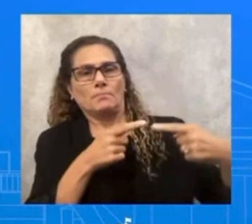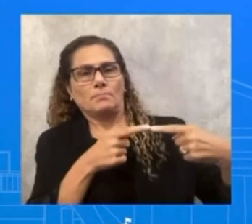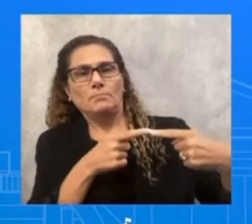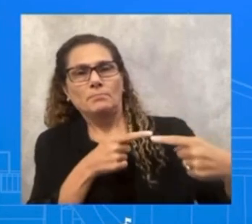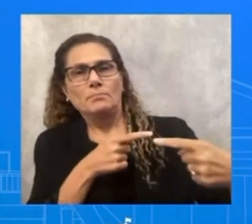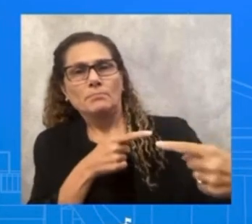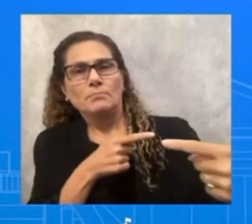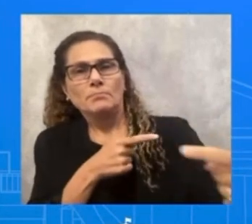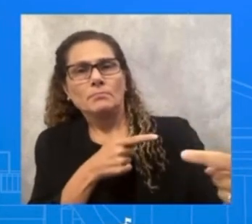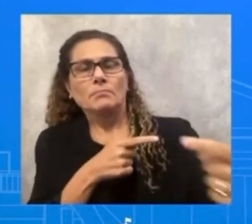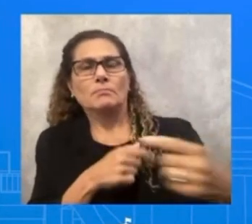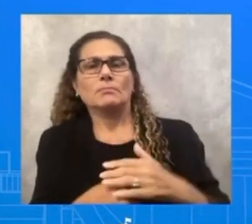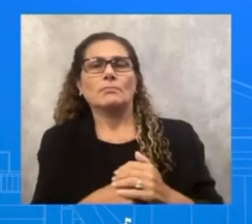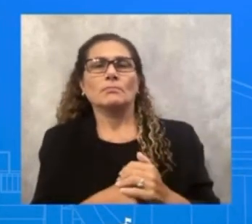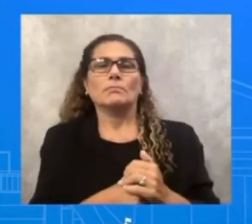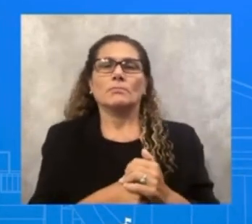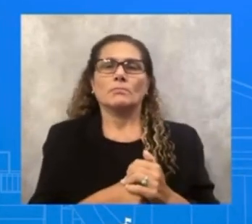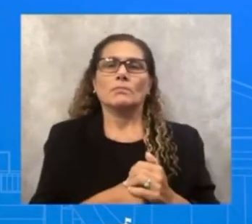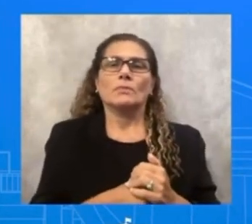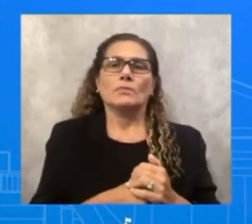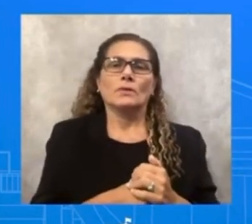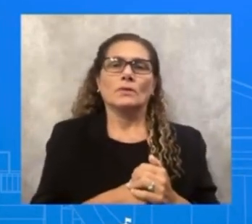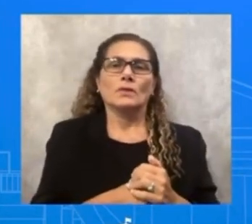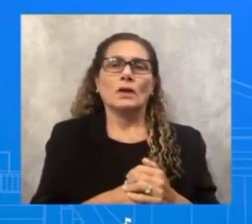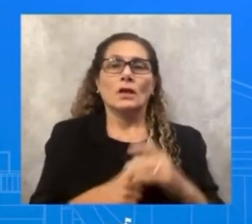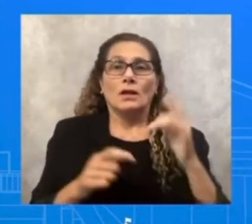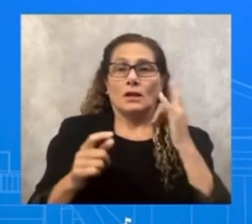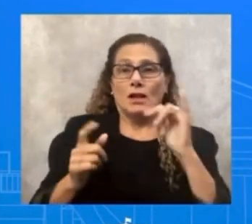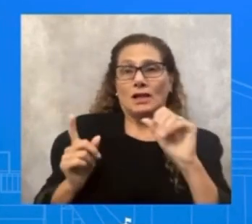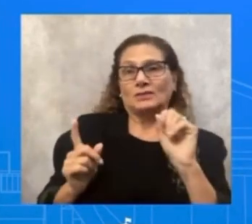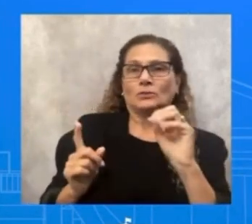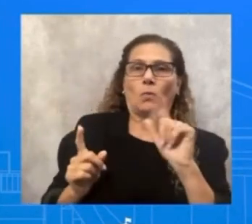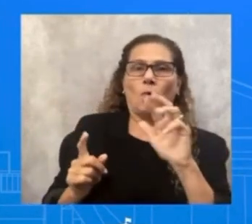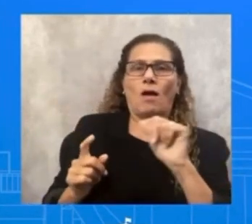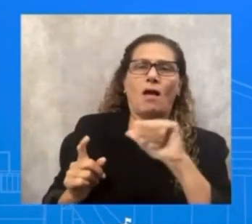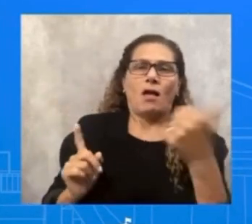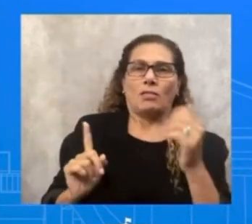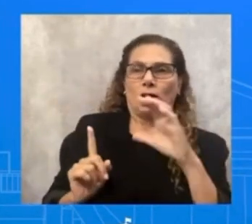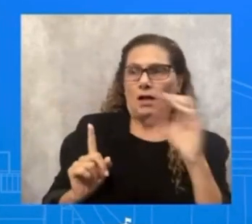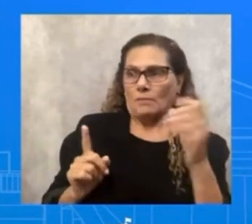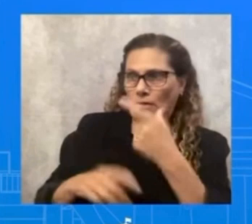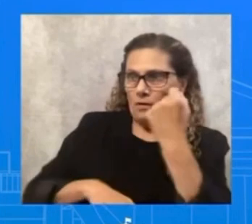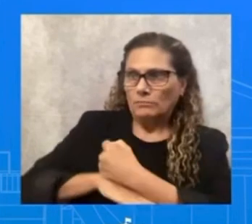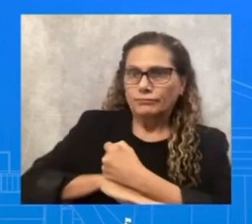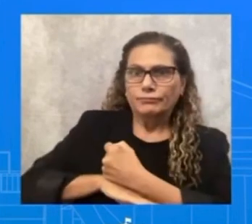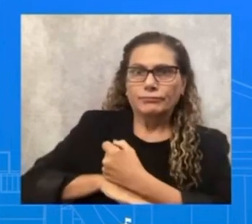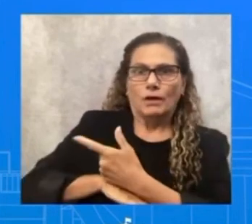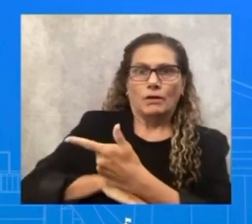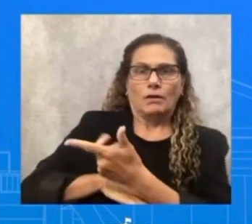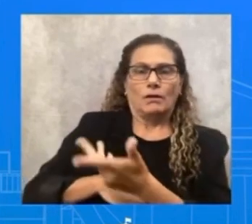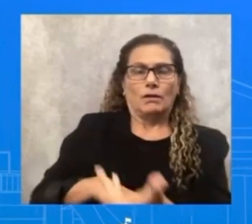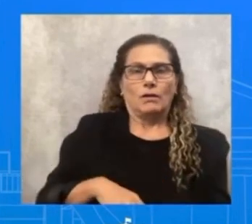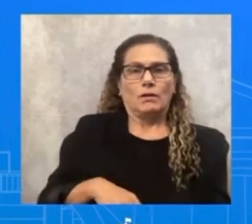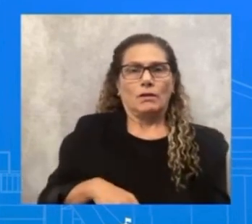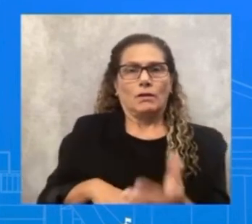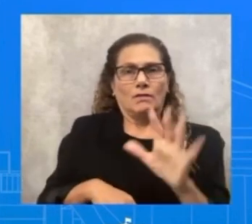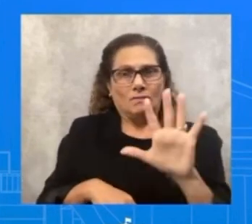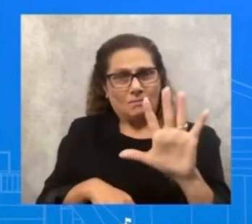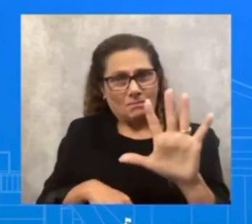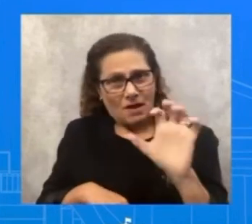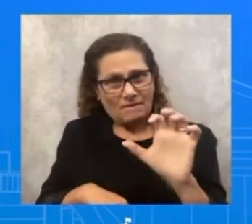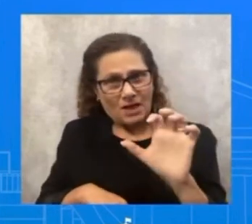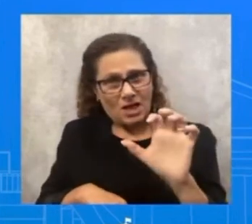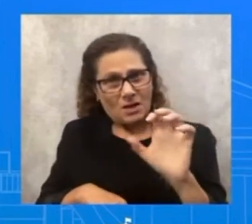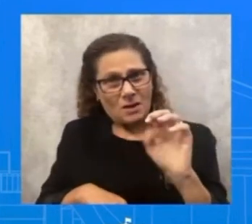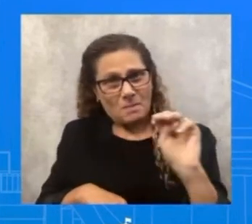talk about Solyndra. Overall, this is a very highly performing program. It returns $500 million to the Treasury, the Loan